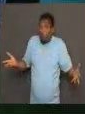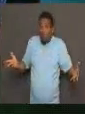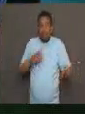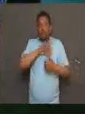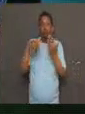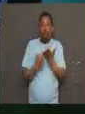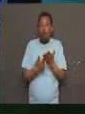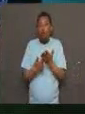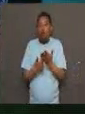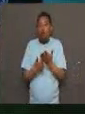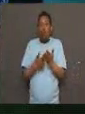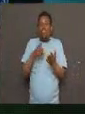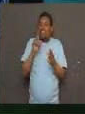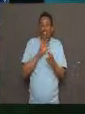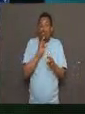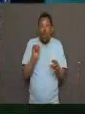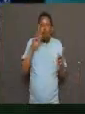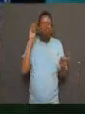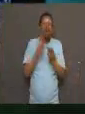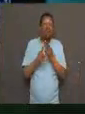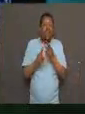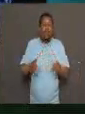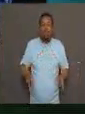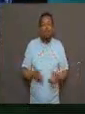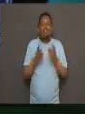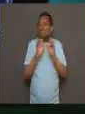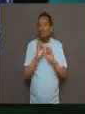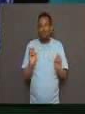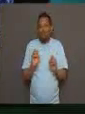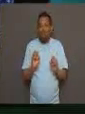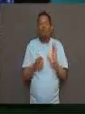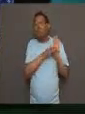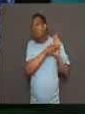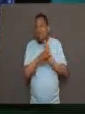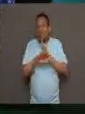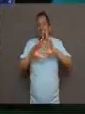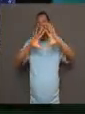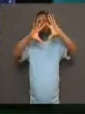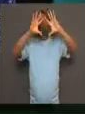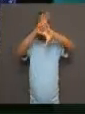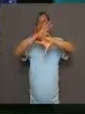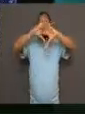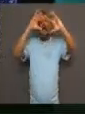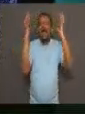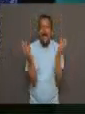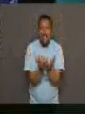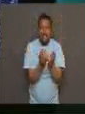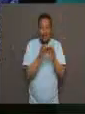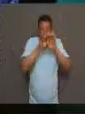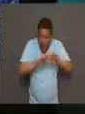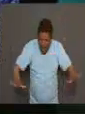Therefore, there is no perfect method of representing the Earth on a